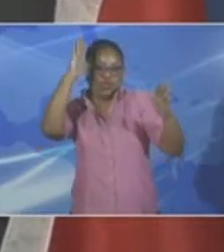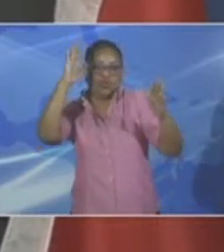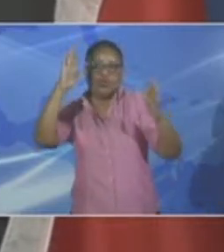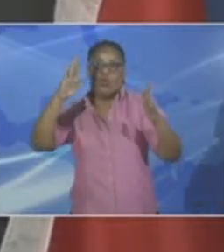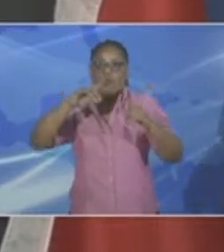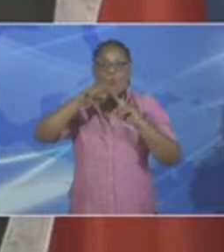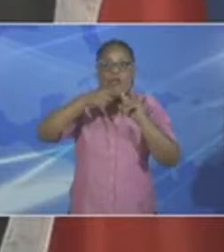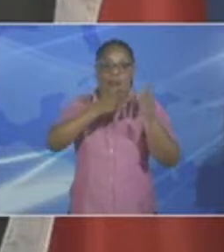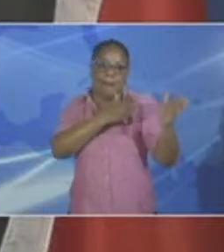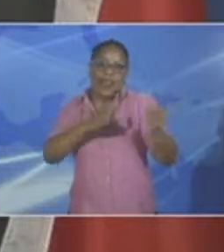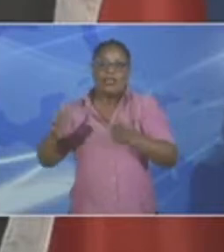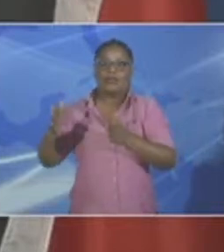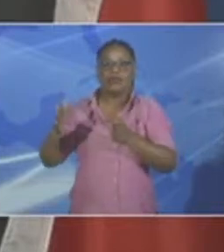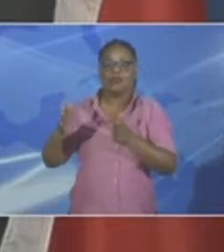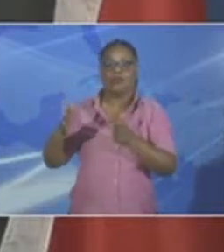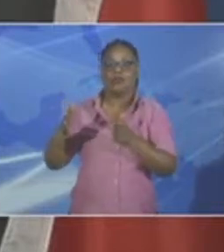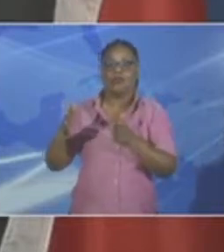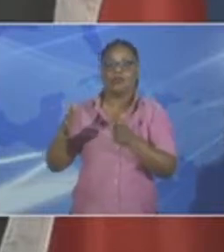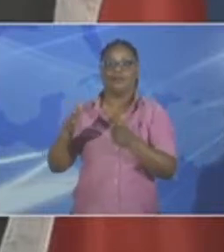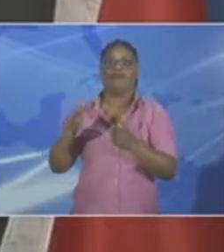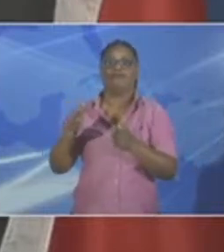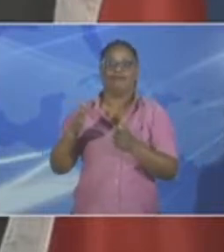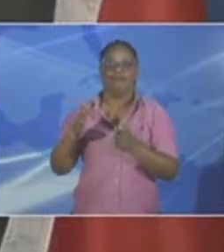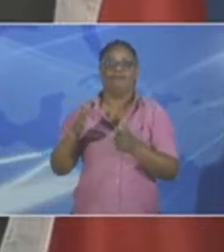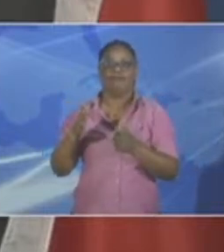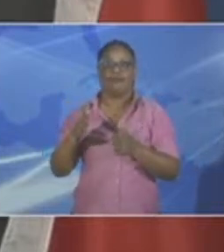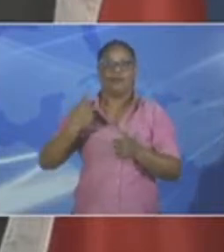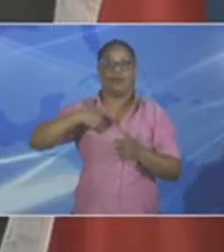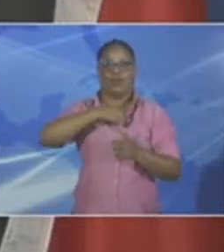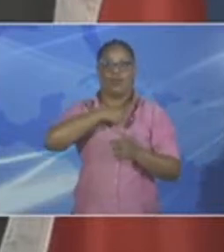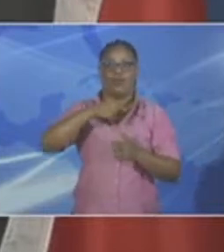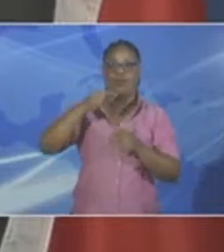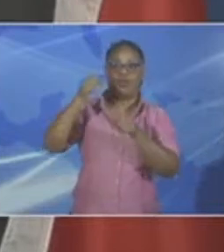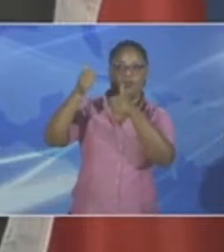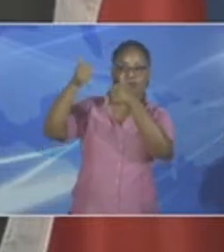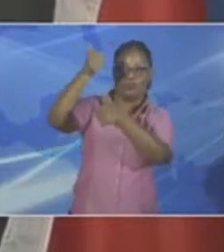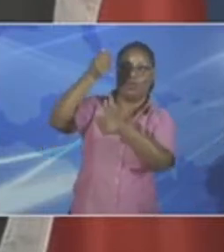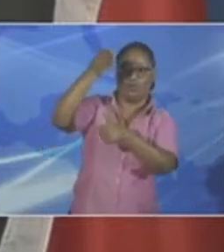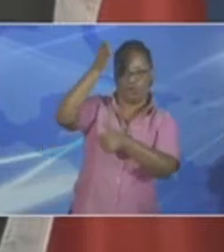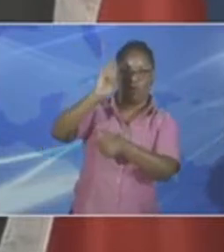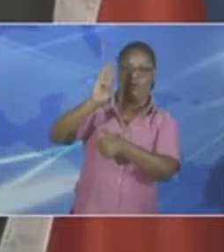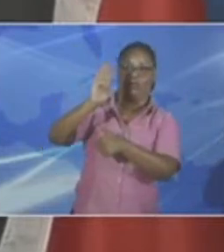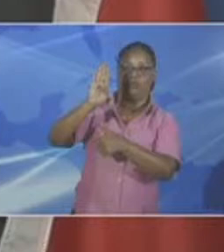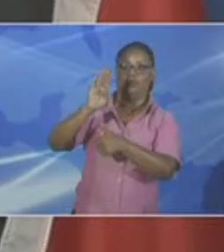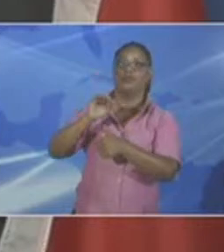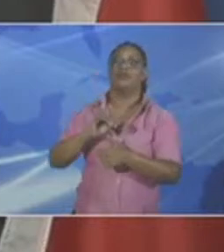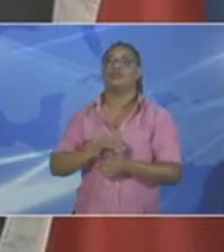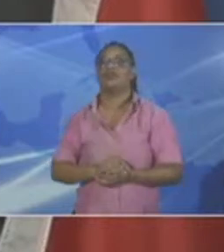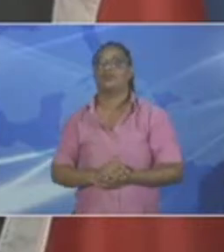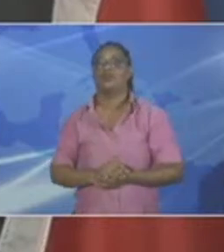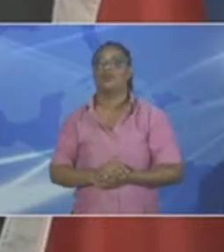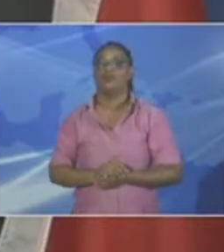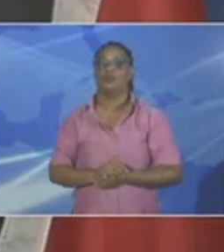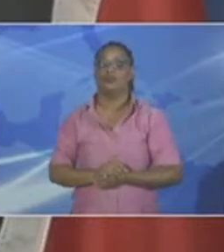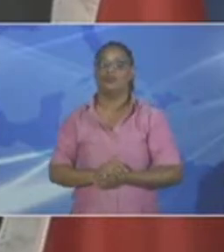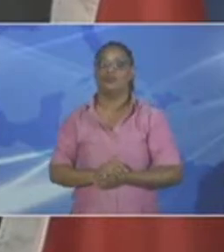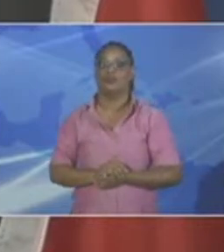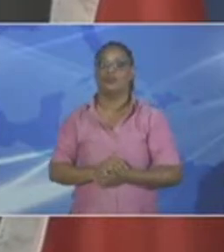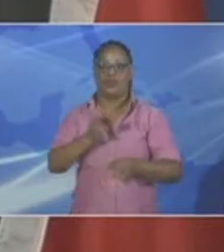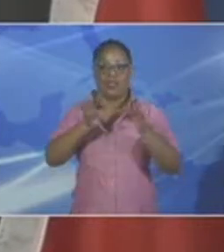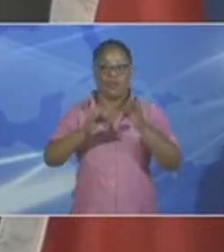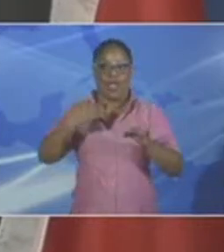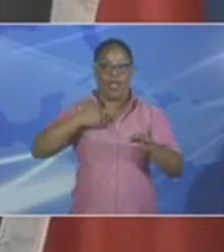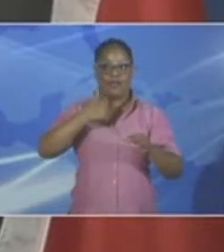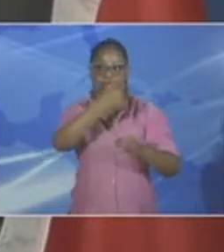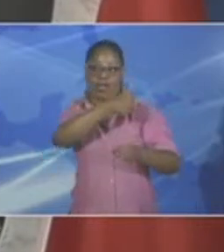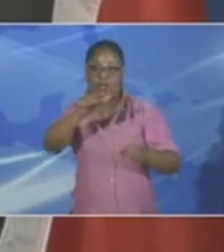people under God, as it says in our Constitution. So if you have any questions, we will take them now.